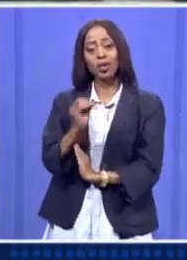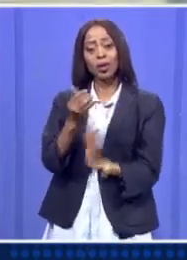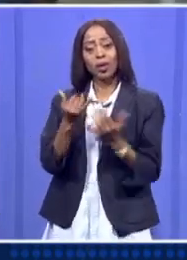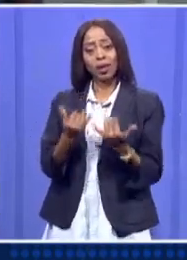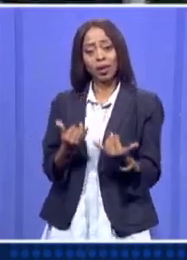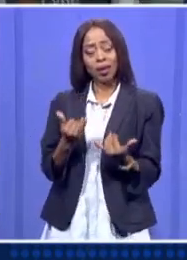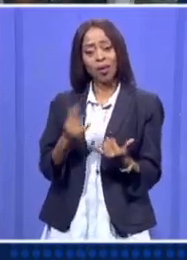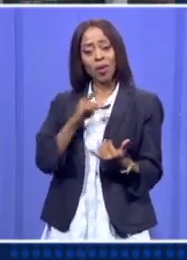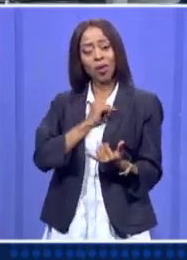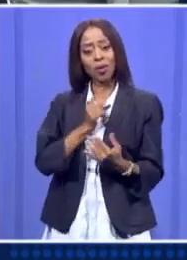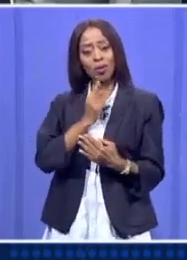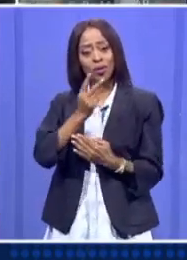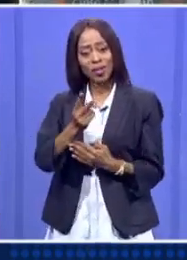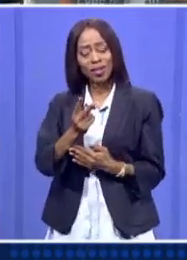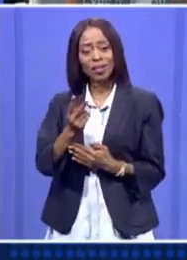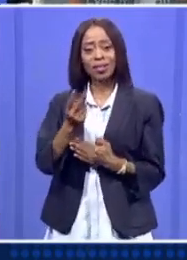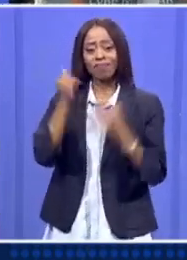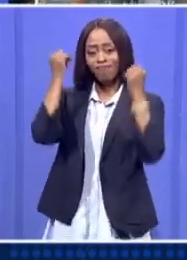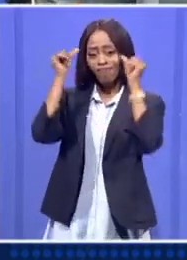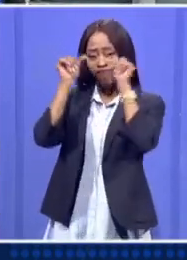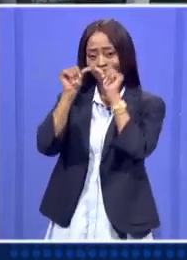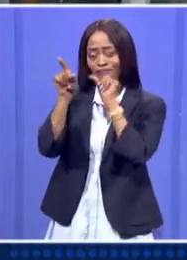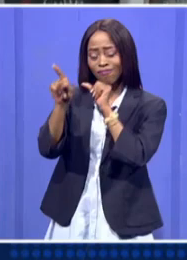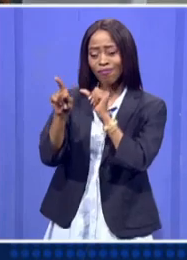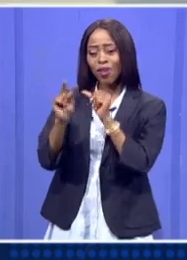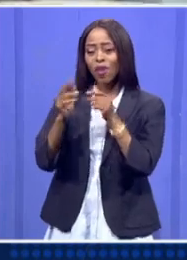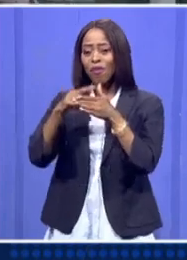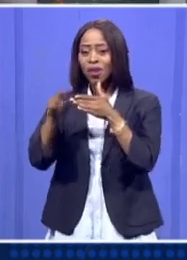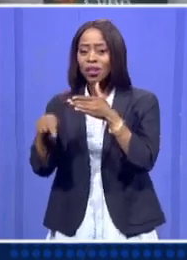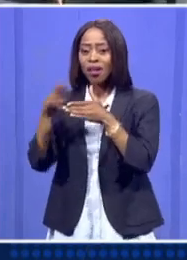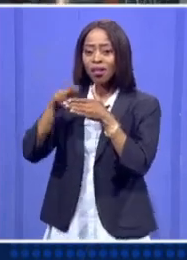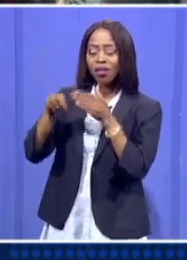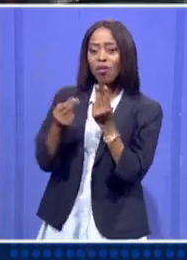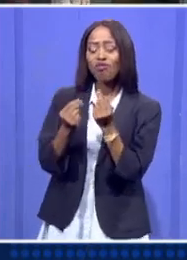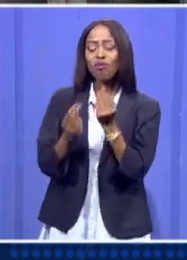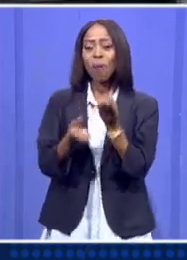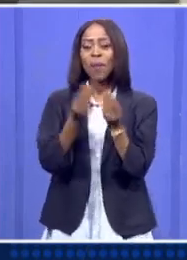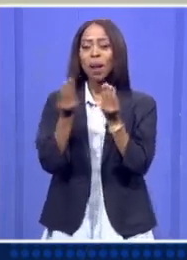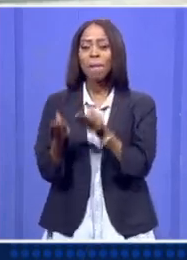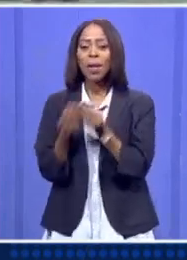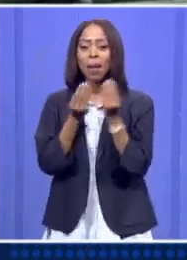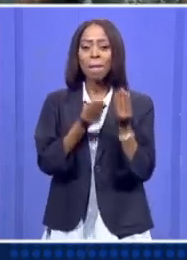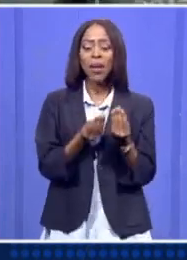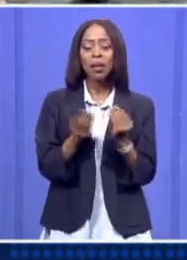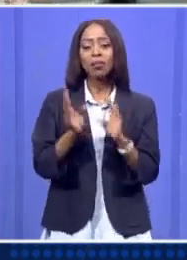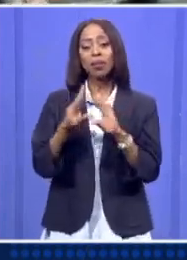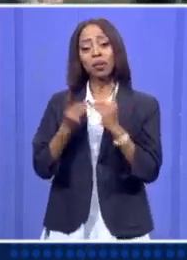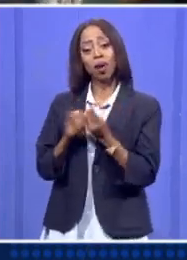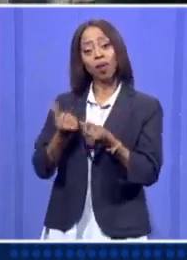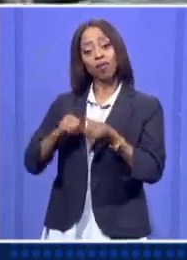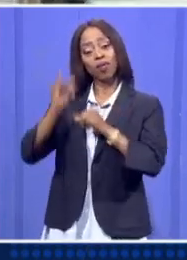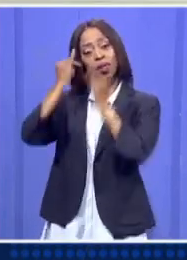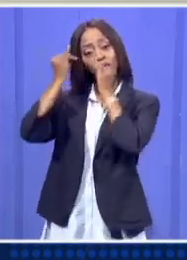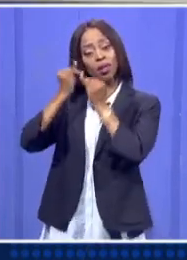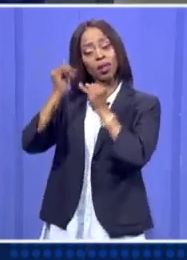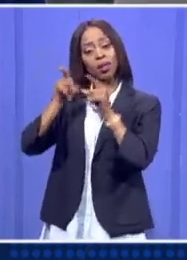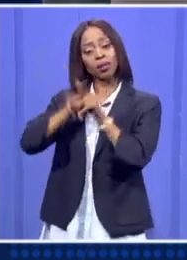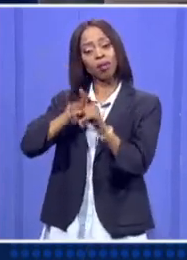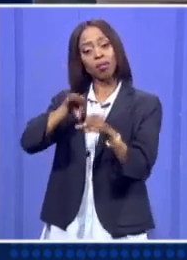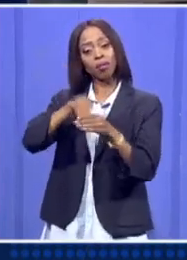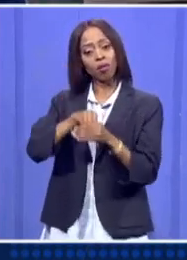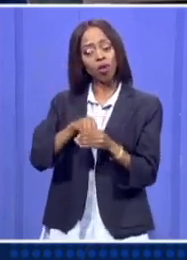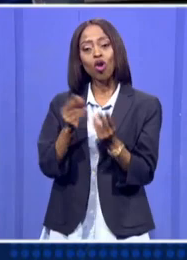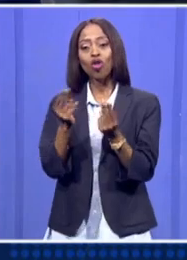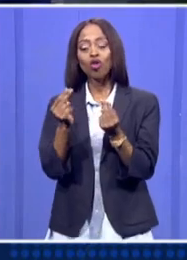with academia coming up with the latest findings within the academic world, the Department of Science and Innovation coming up with the